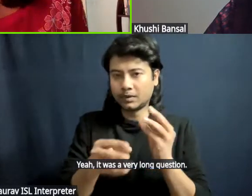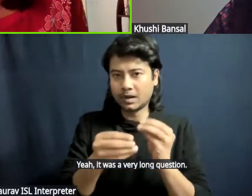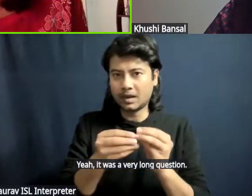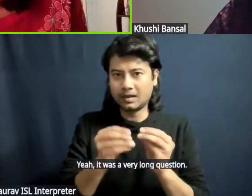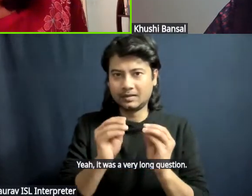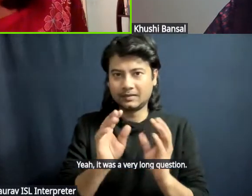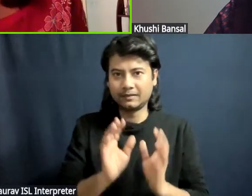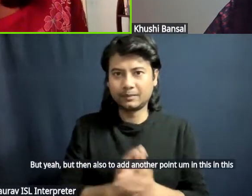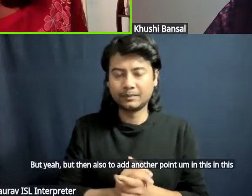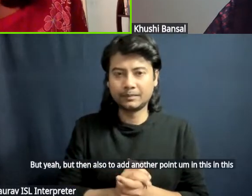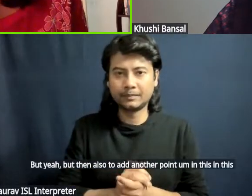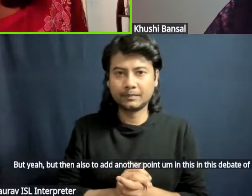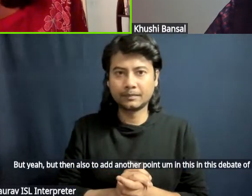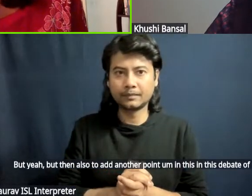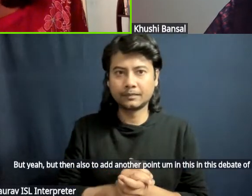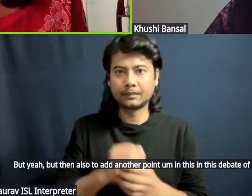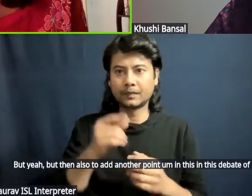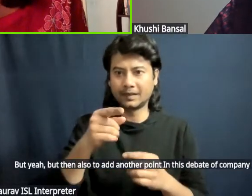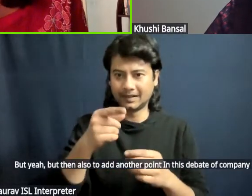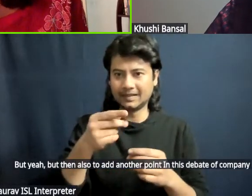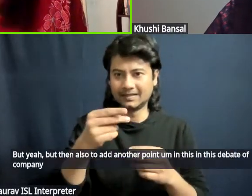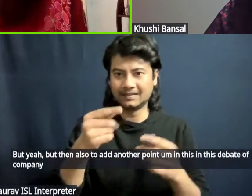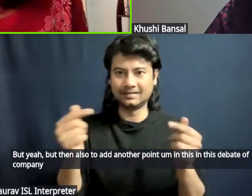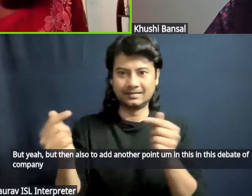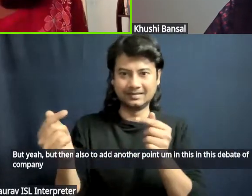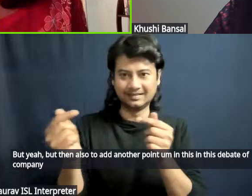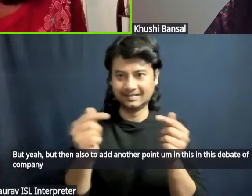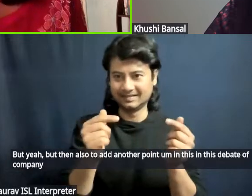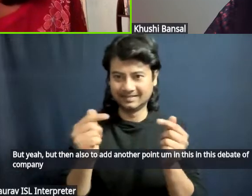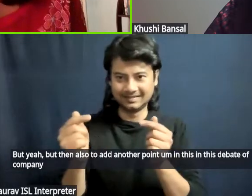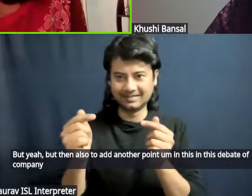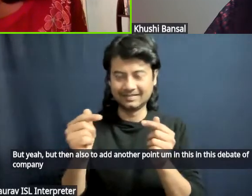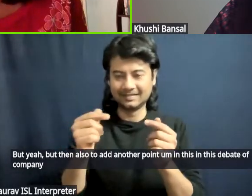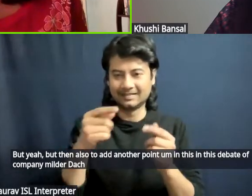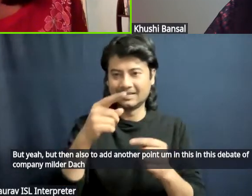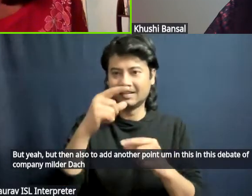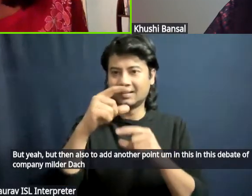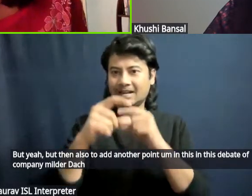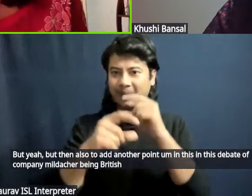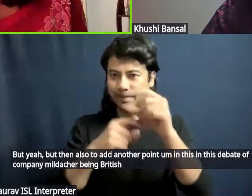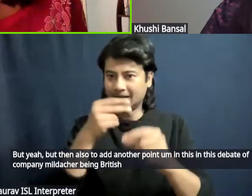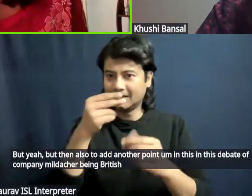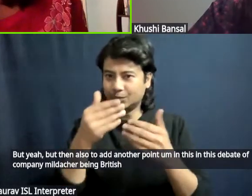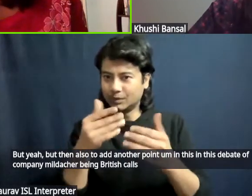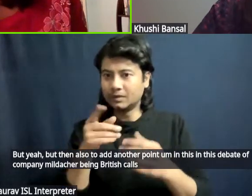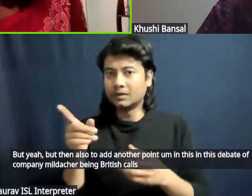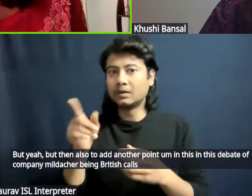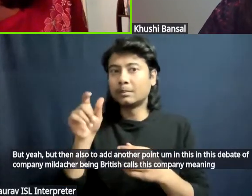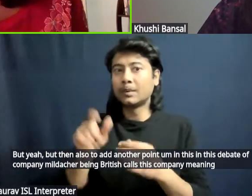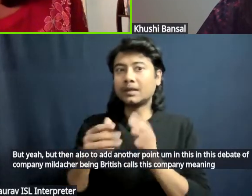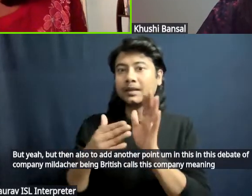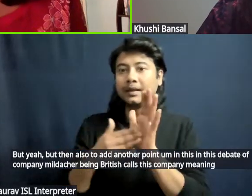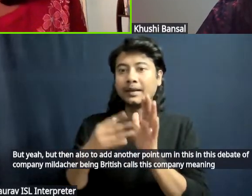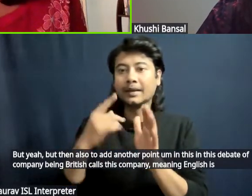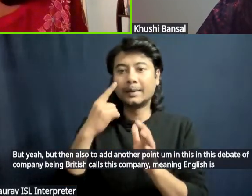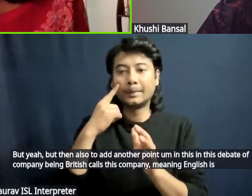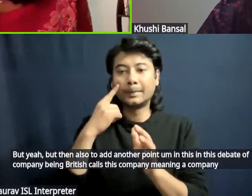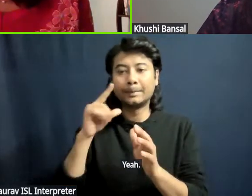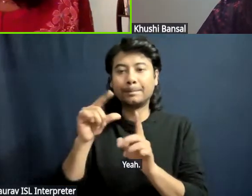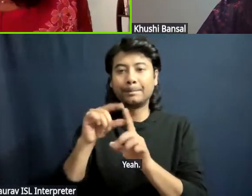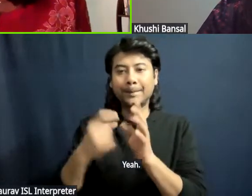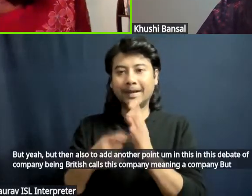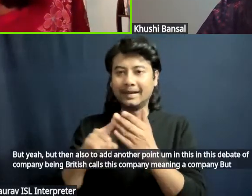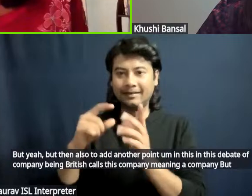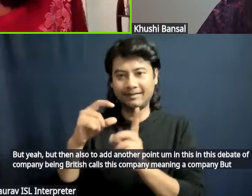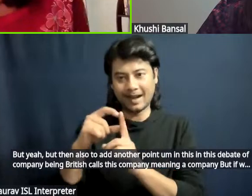in this debate of company painting, uh, Mildred Archer, being British, calls this company, meaning English is still a company. But if we look